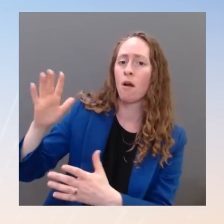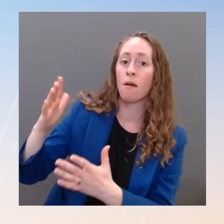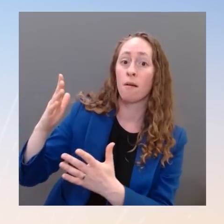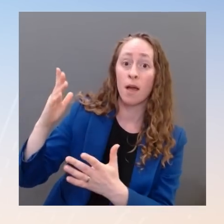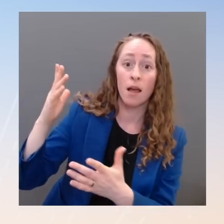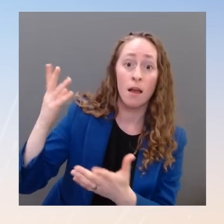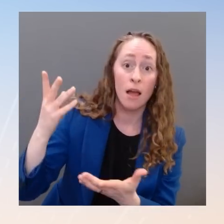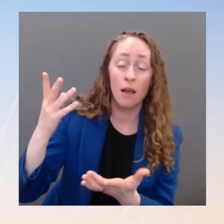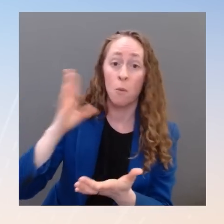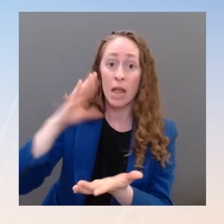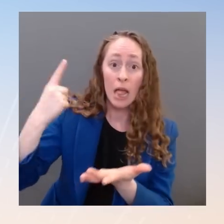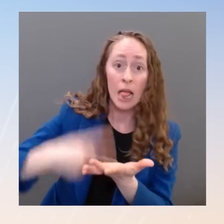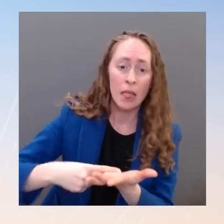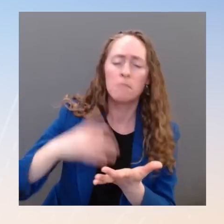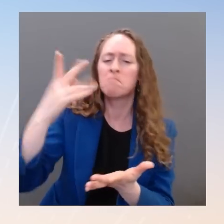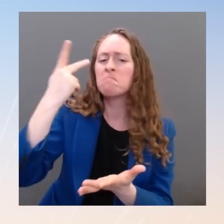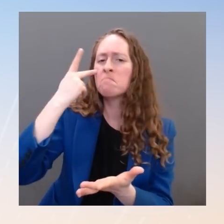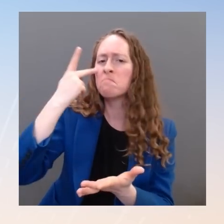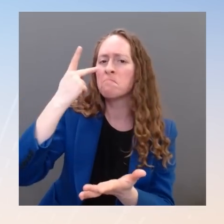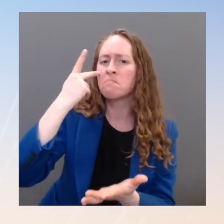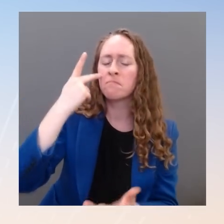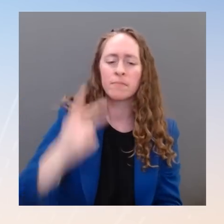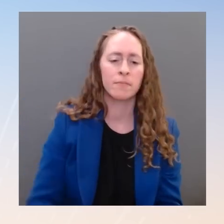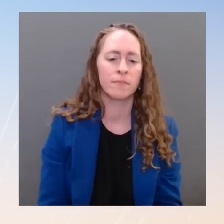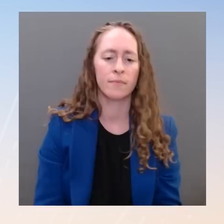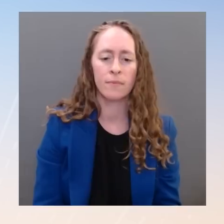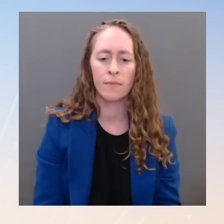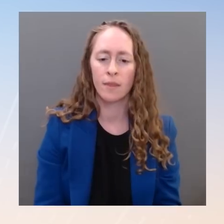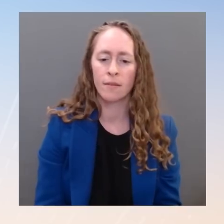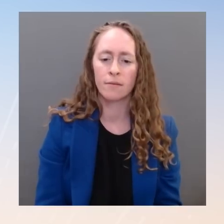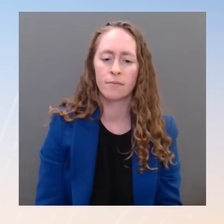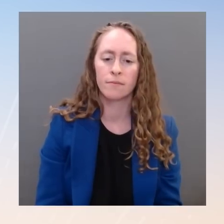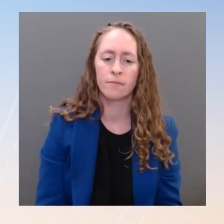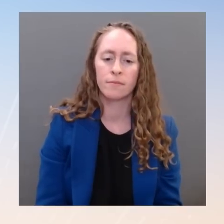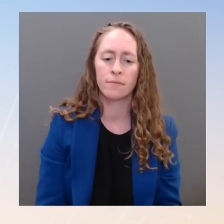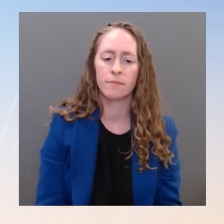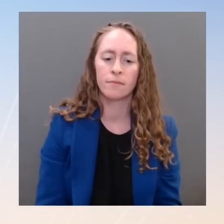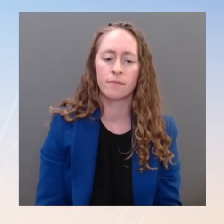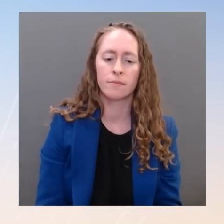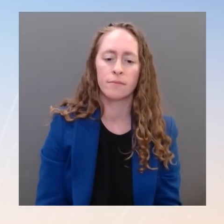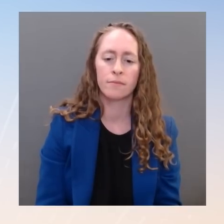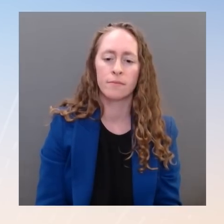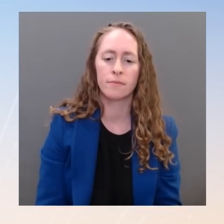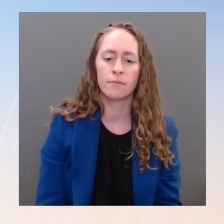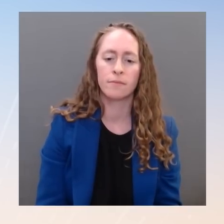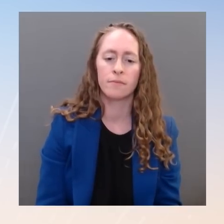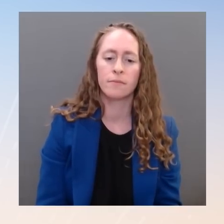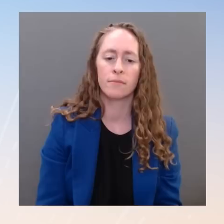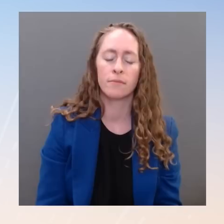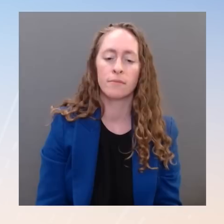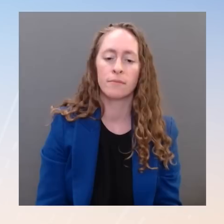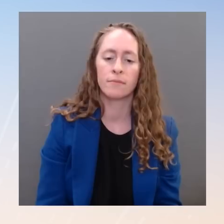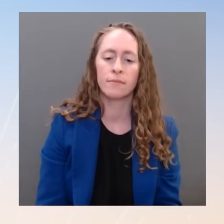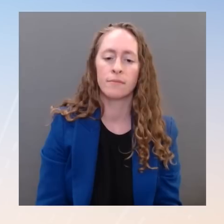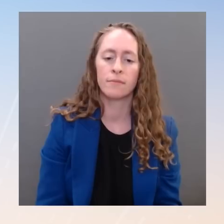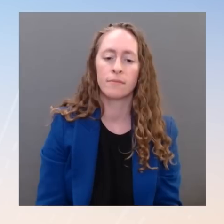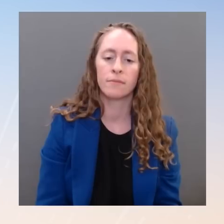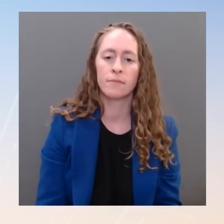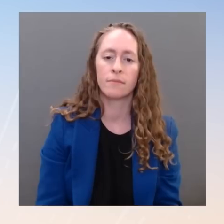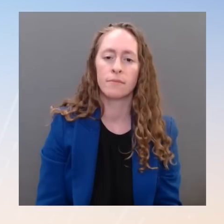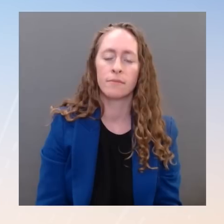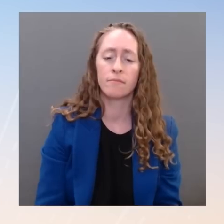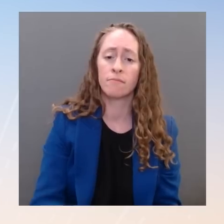the contraction has the White House rethinking its support for the Fed's plan to raise interest rates. We continue to